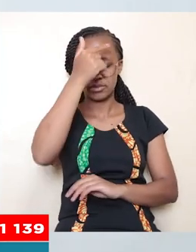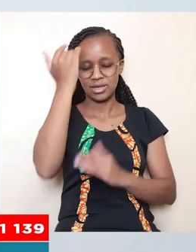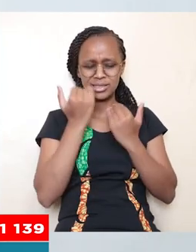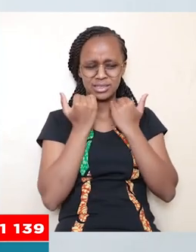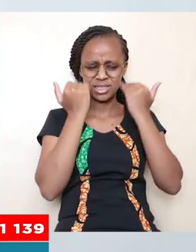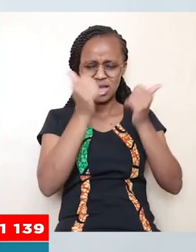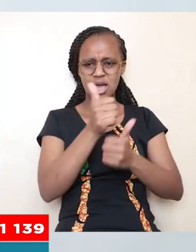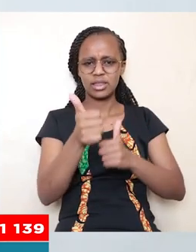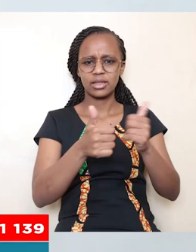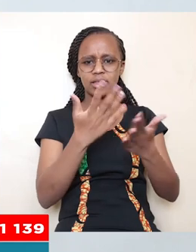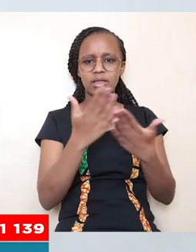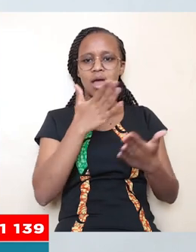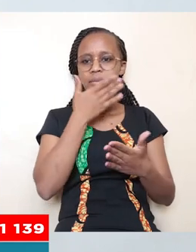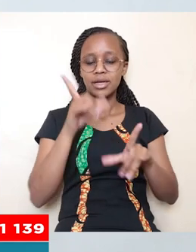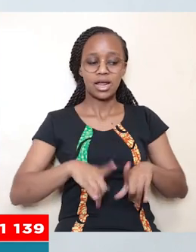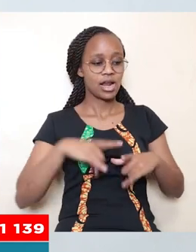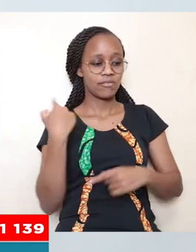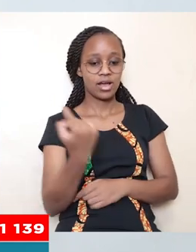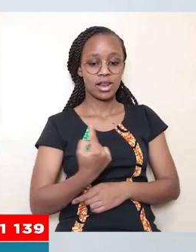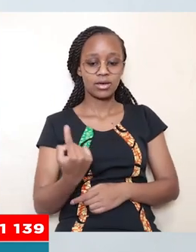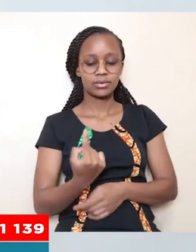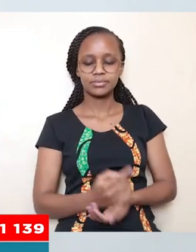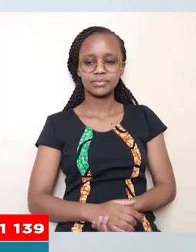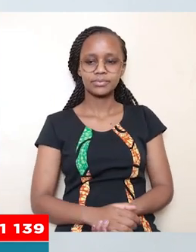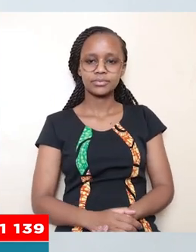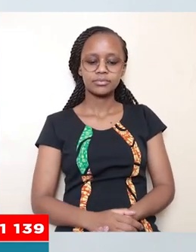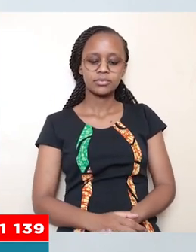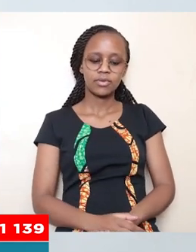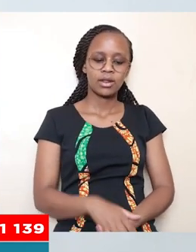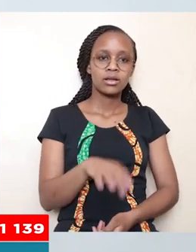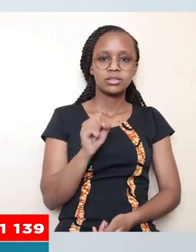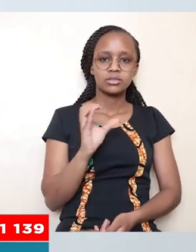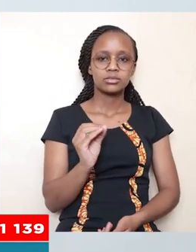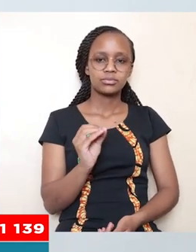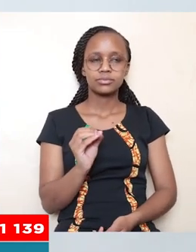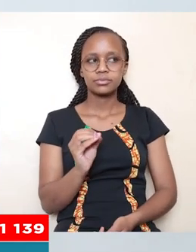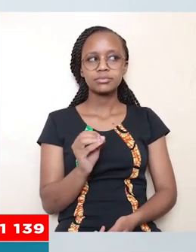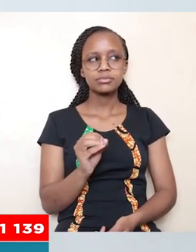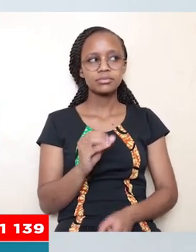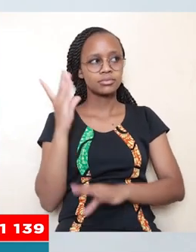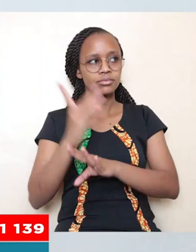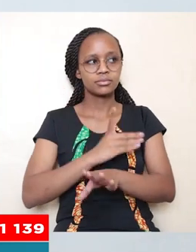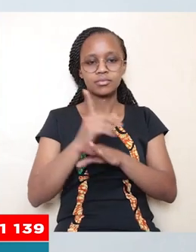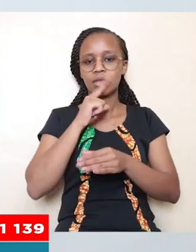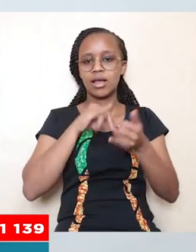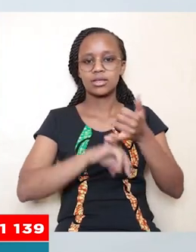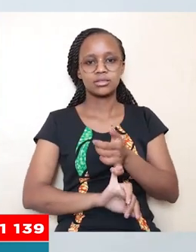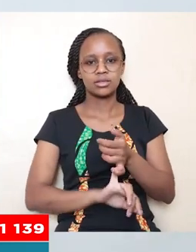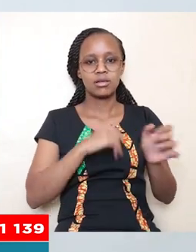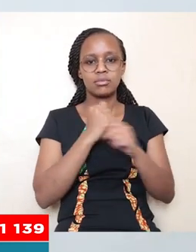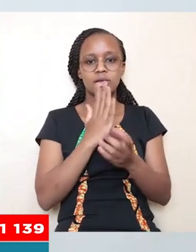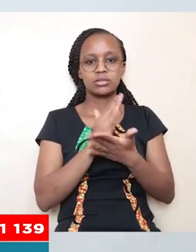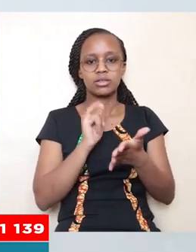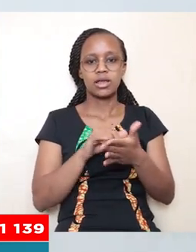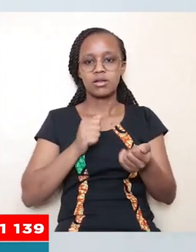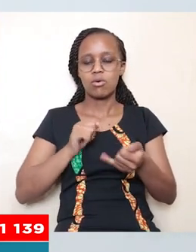depression and other things, it will be better you live alone. So, it is the duty of a husband to make sure